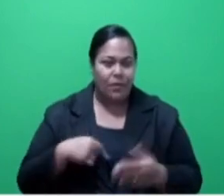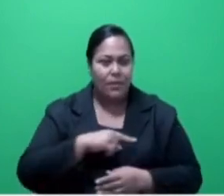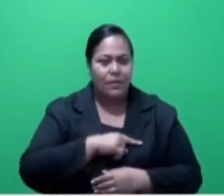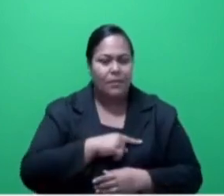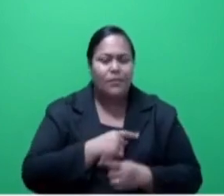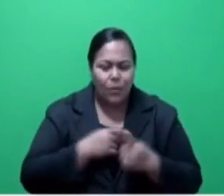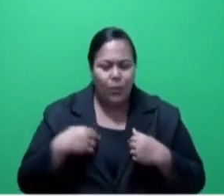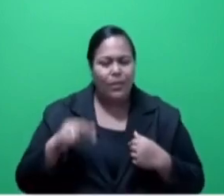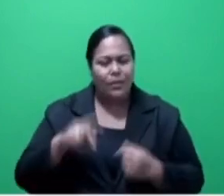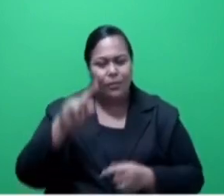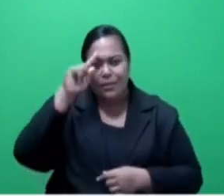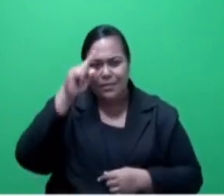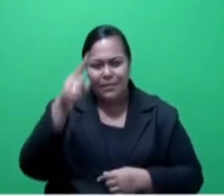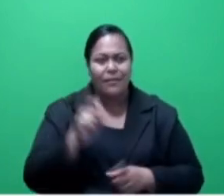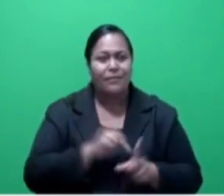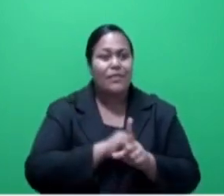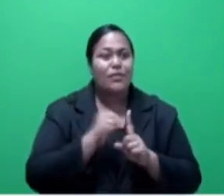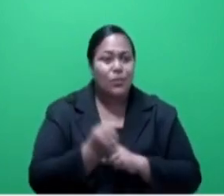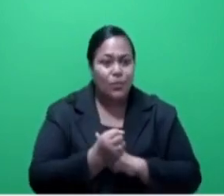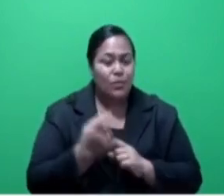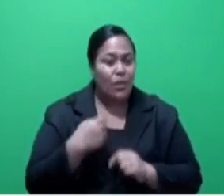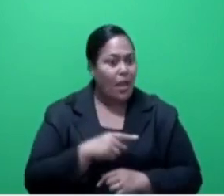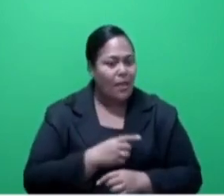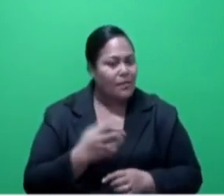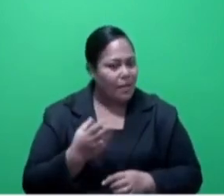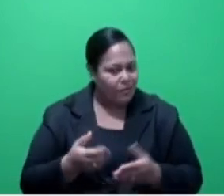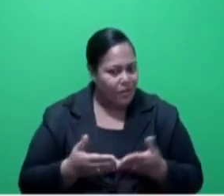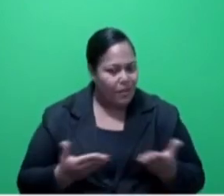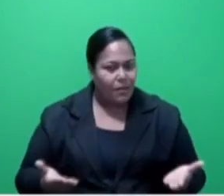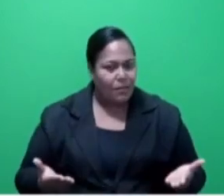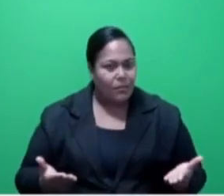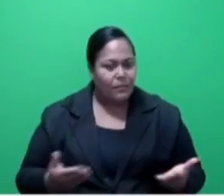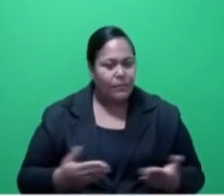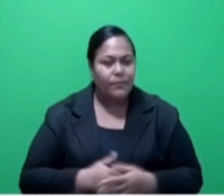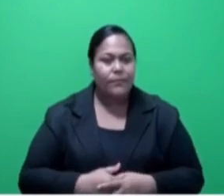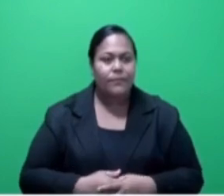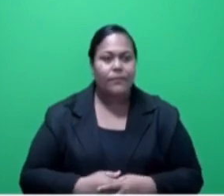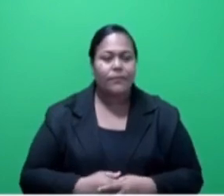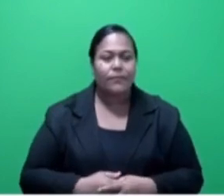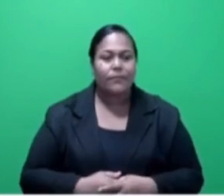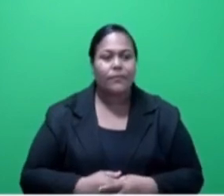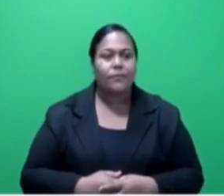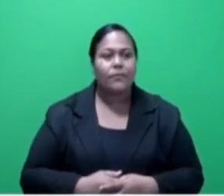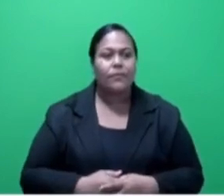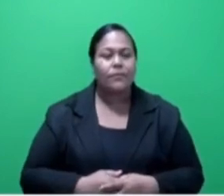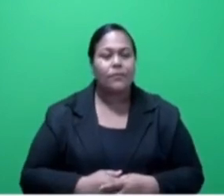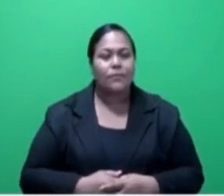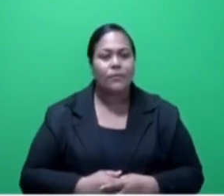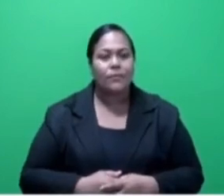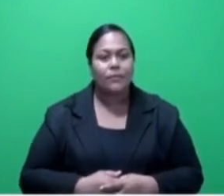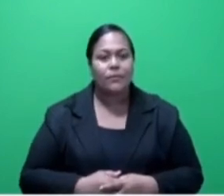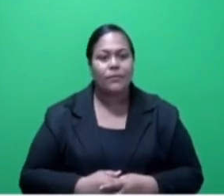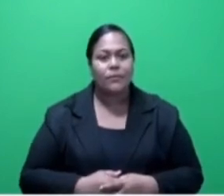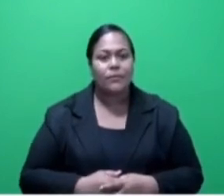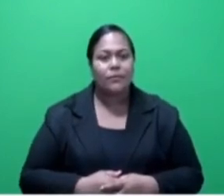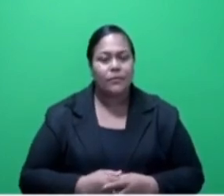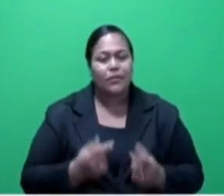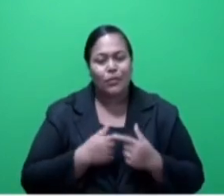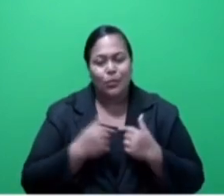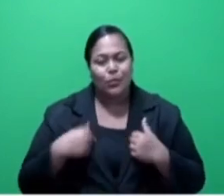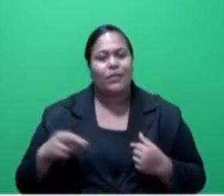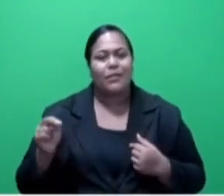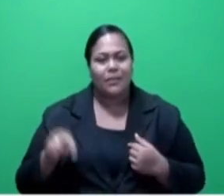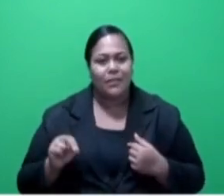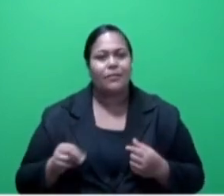the situation that we were in. This is the situation that we are in. And we need to be able to deal with it. And we have got